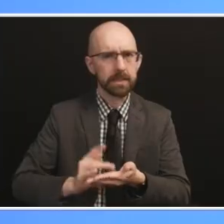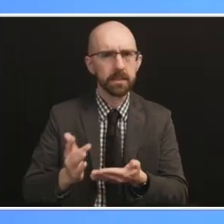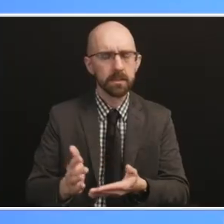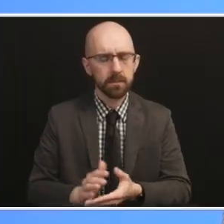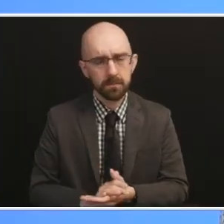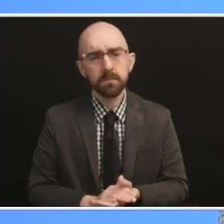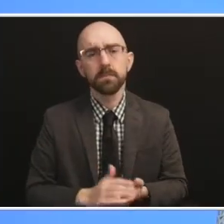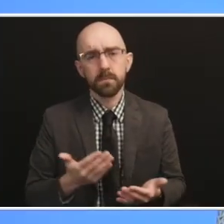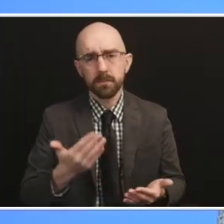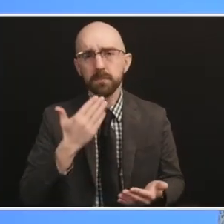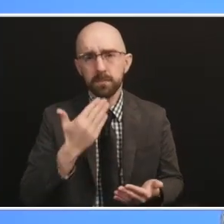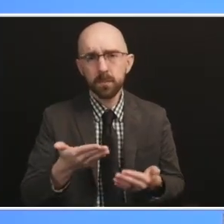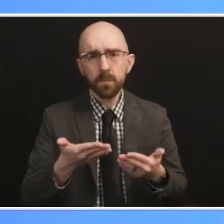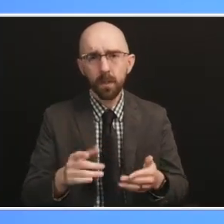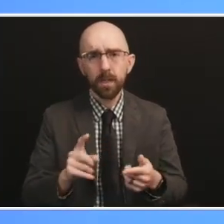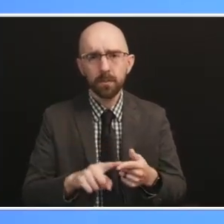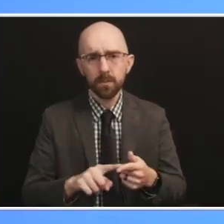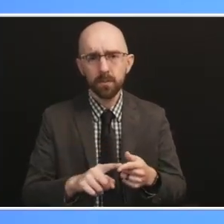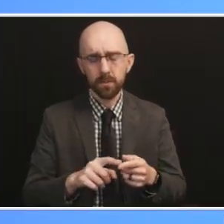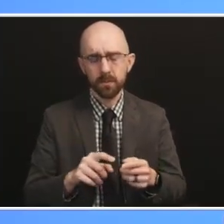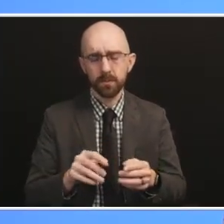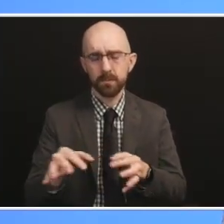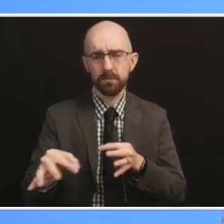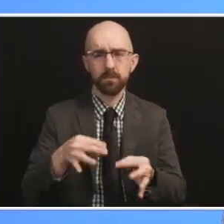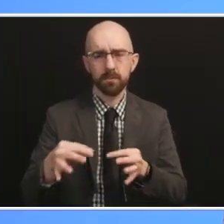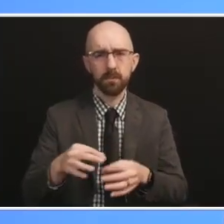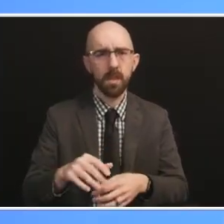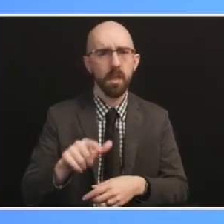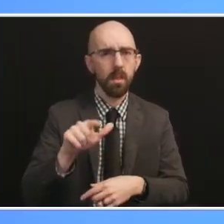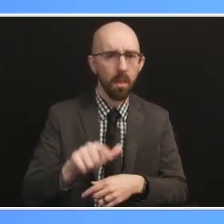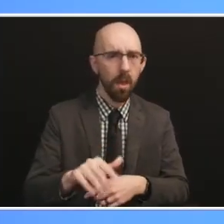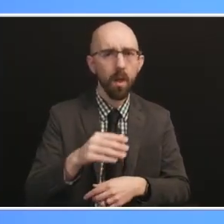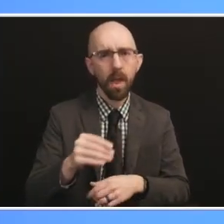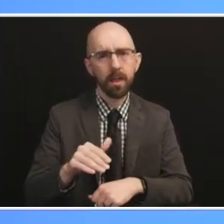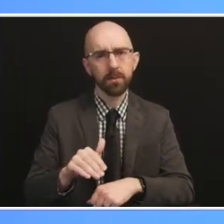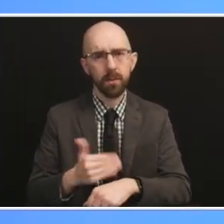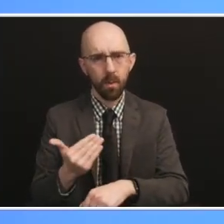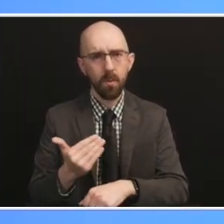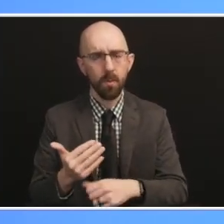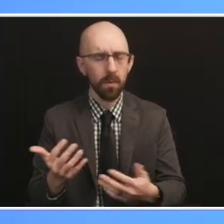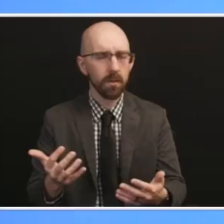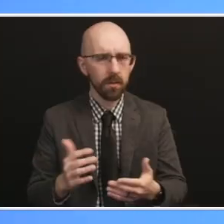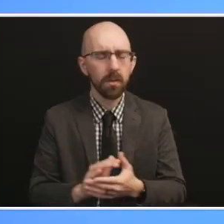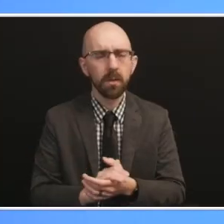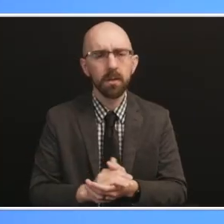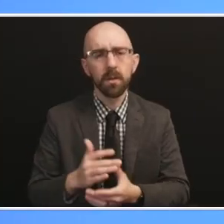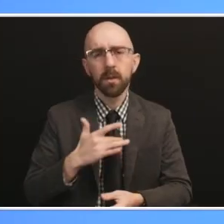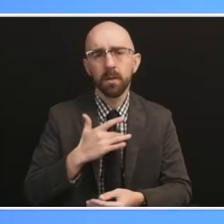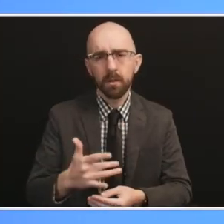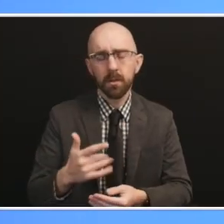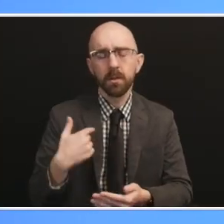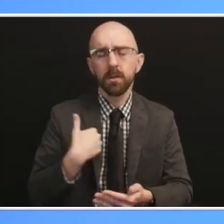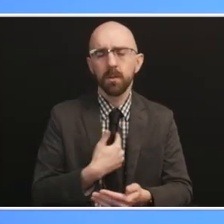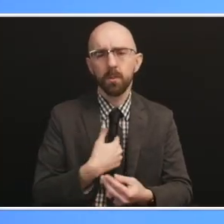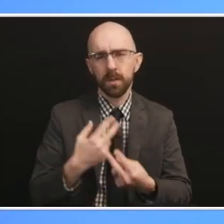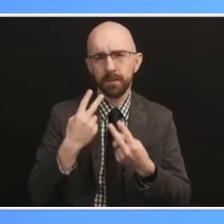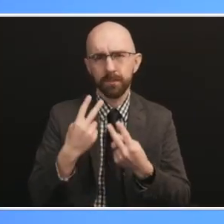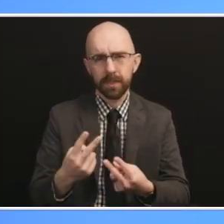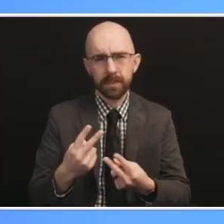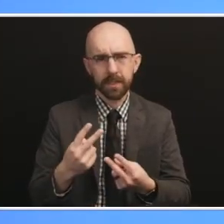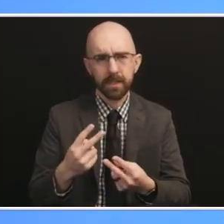good way to put it is low and slow. So usually we visit tapering off